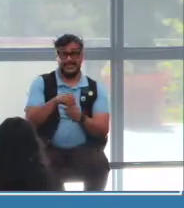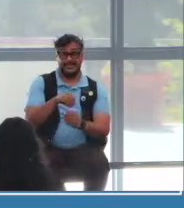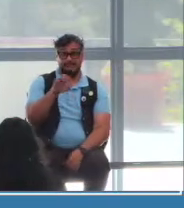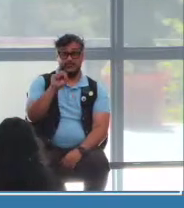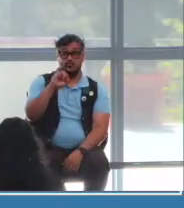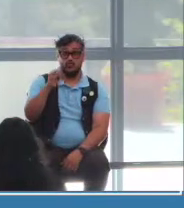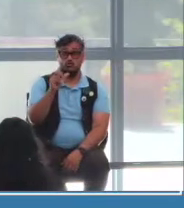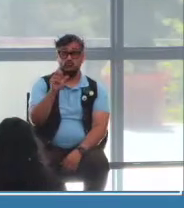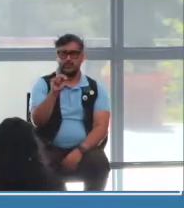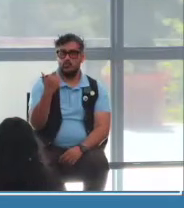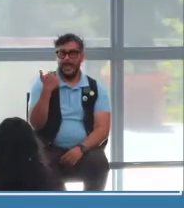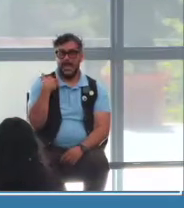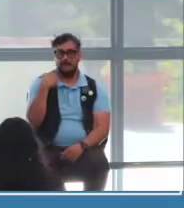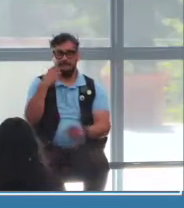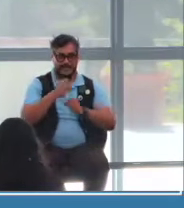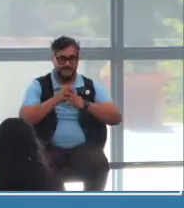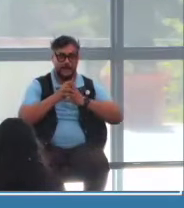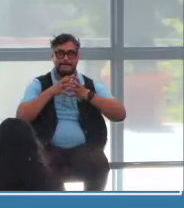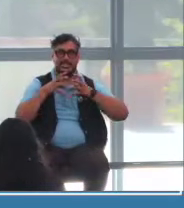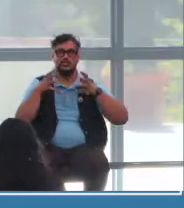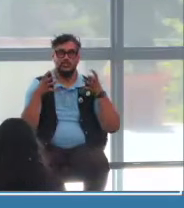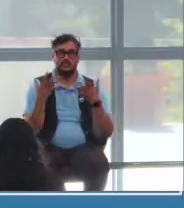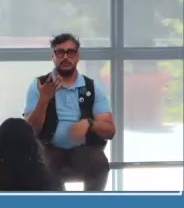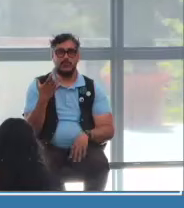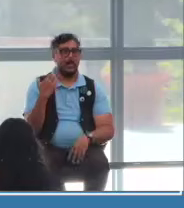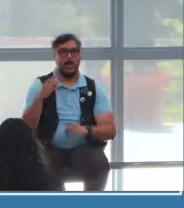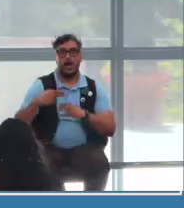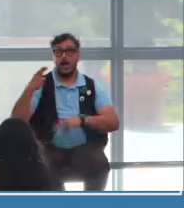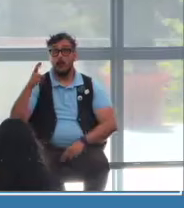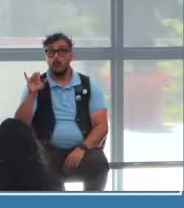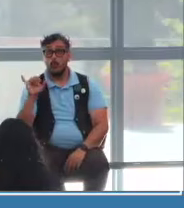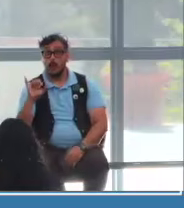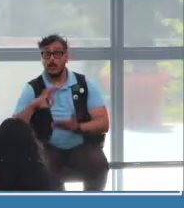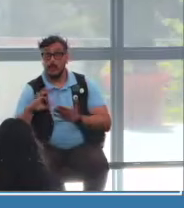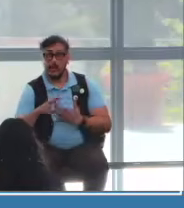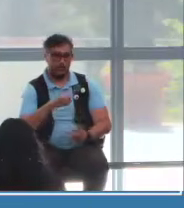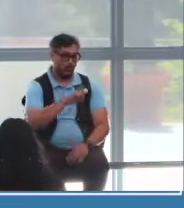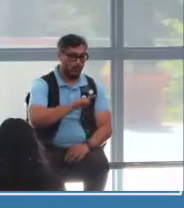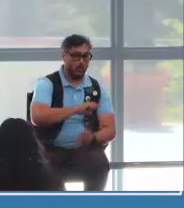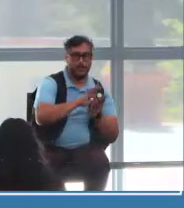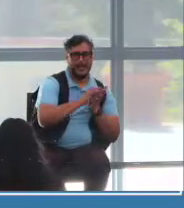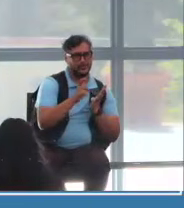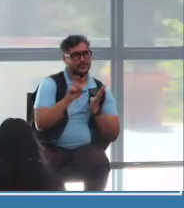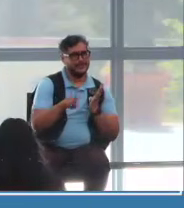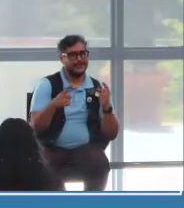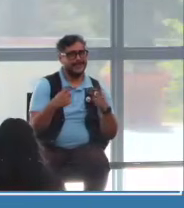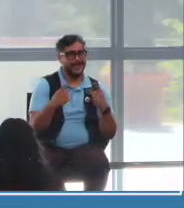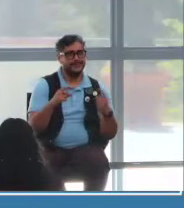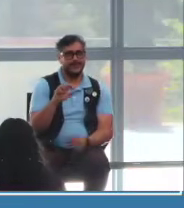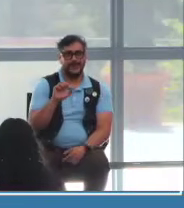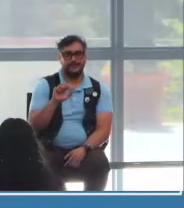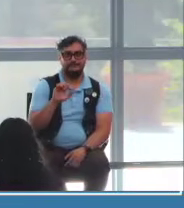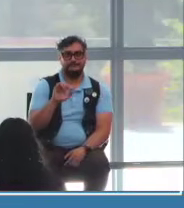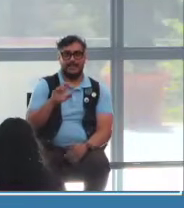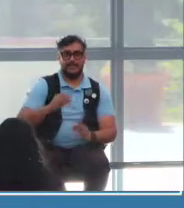where if you have a high SED rate, a high CRP, a high white count, or a very low white count, you need anti-inflammatory treatments. But all